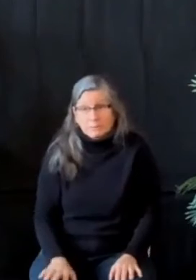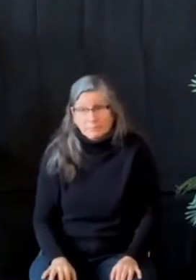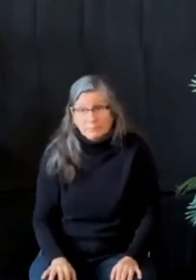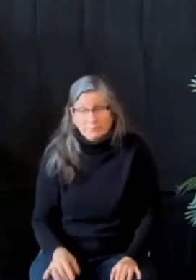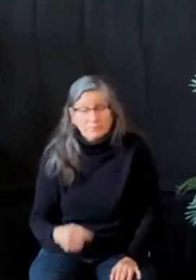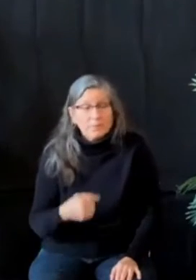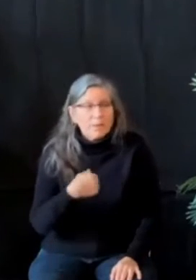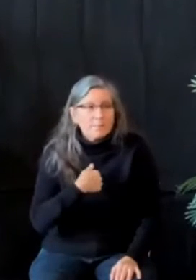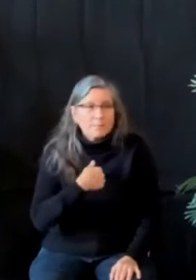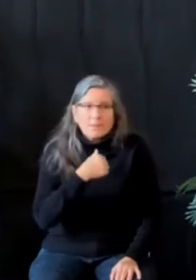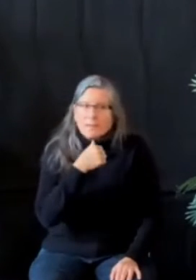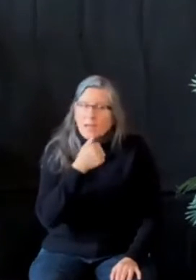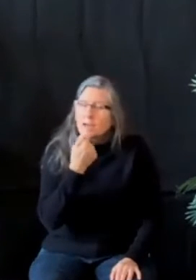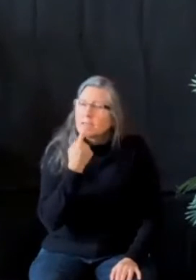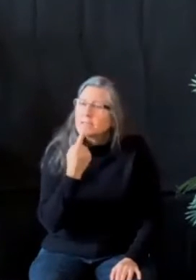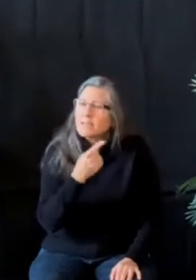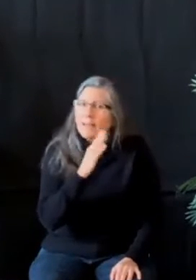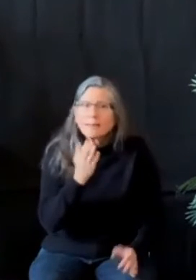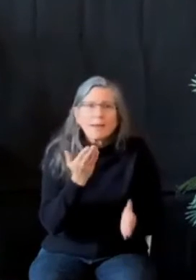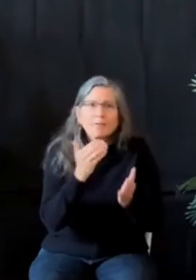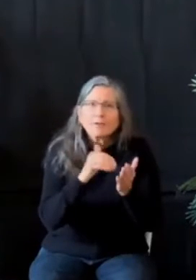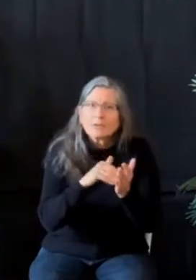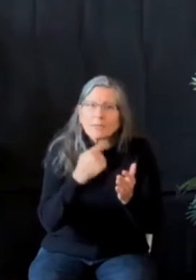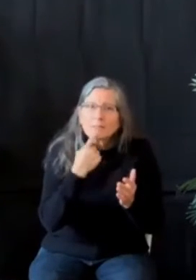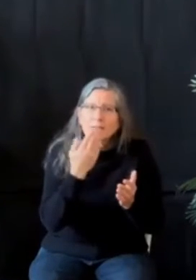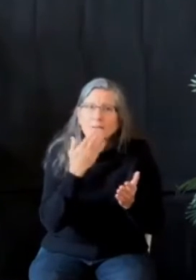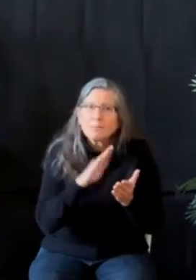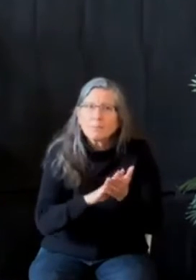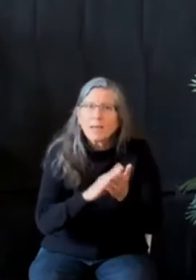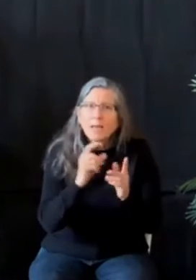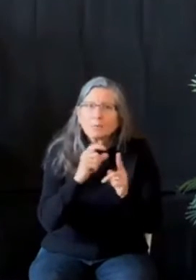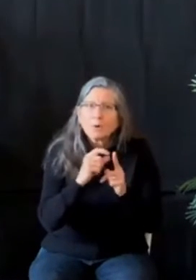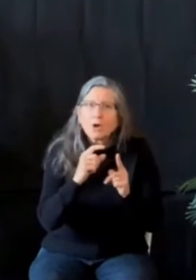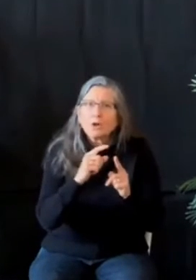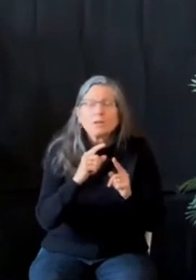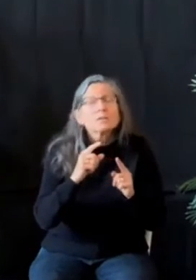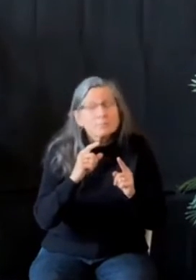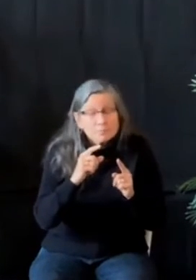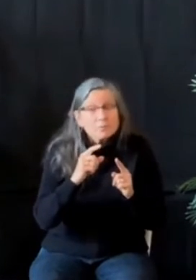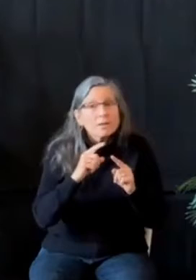I won't say that I never said a bad word again, but I never said it in front of my mama.